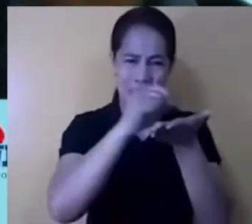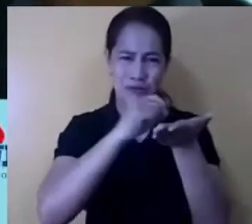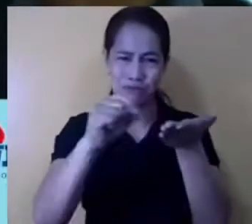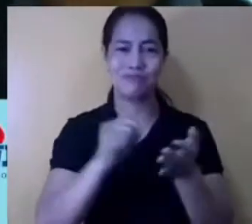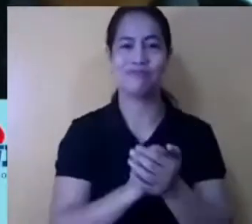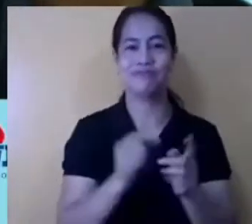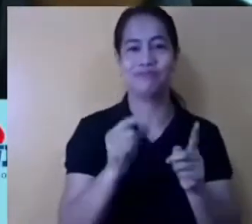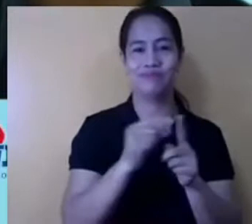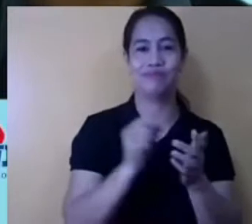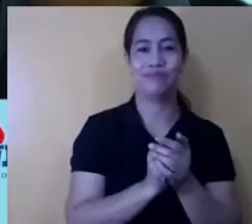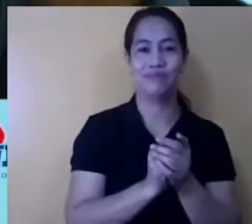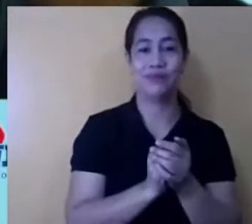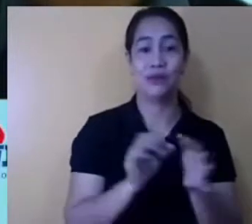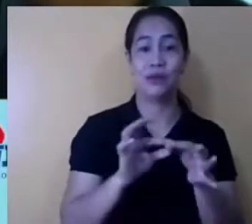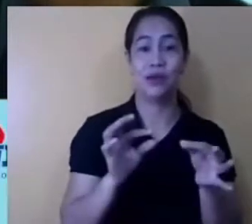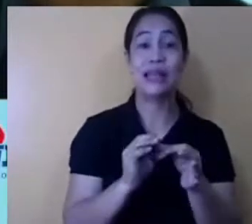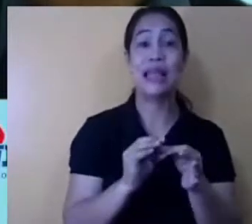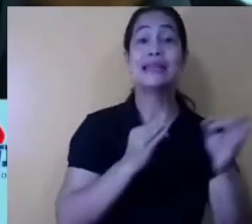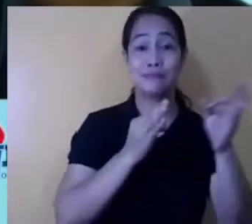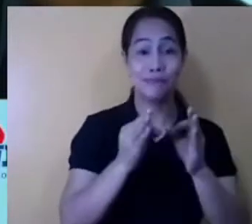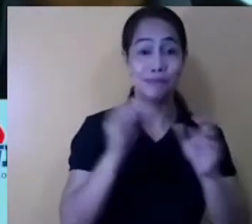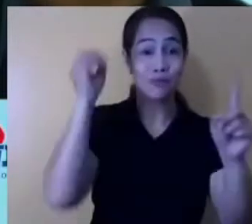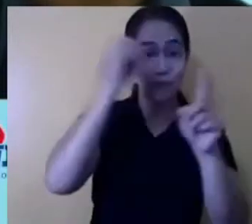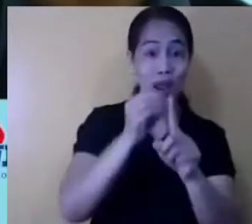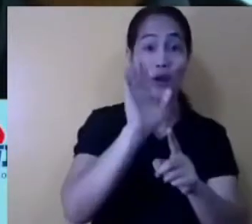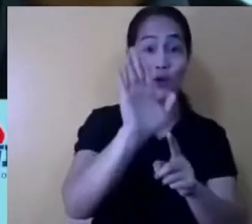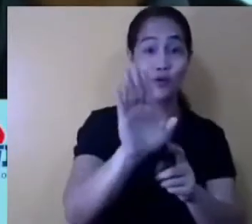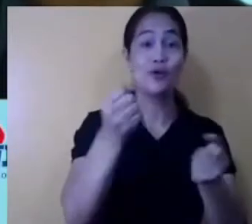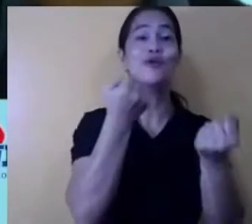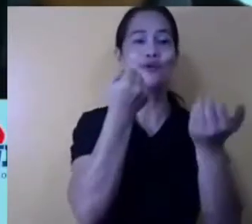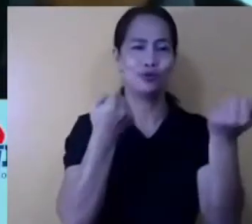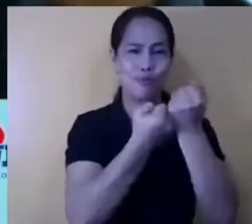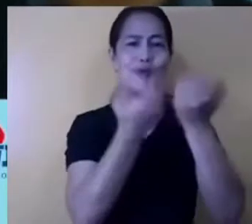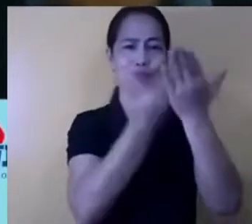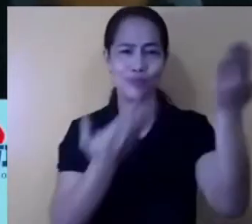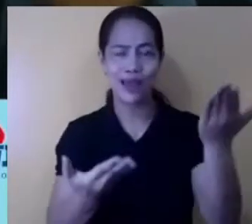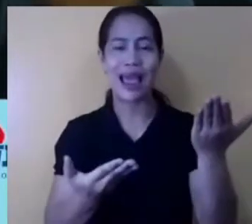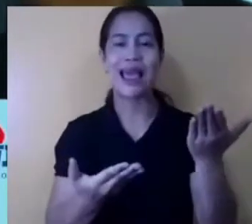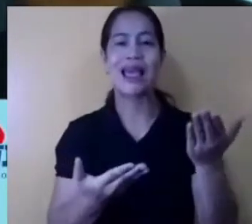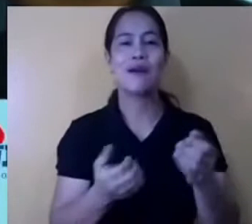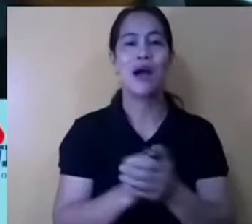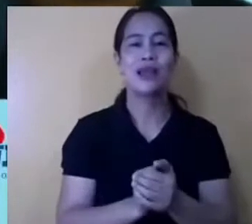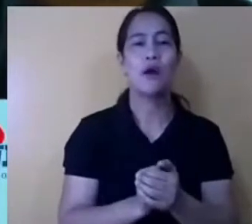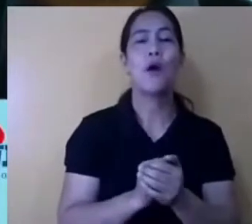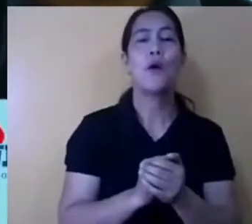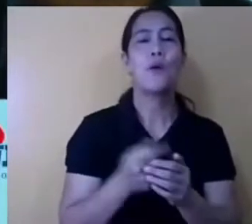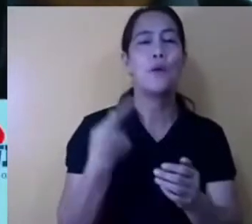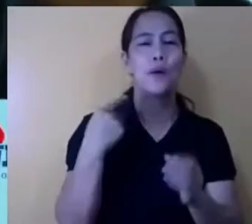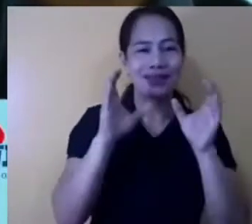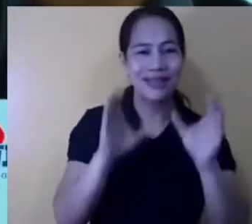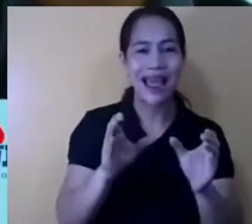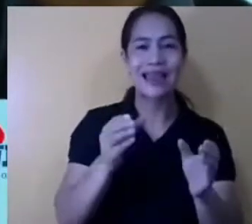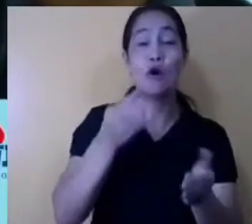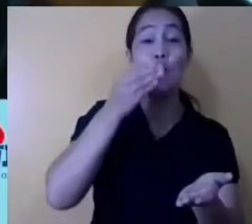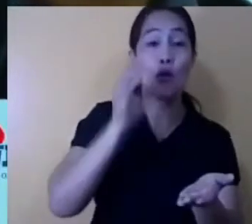this specific objective, your supplementary material must be complemented with client learner feedback on how the